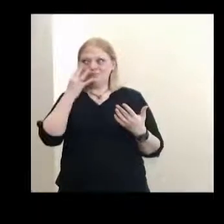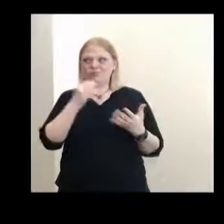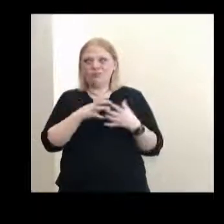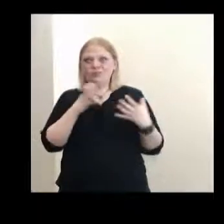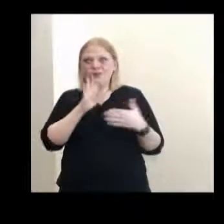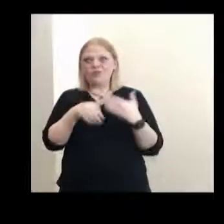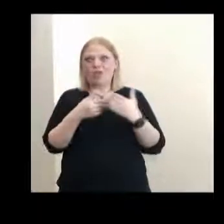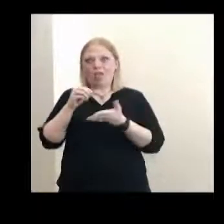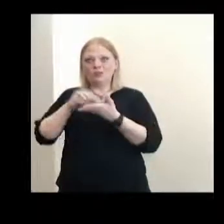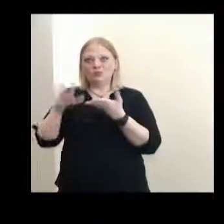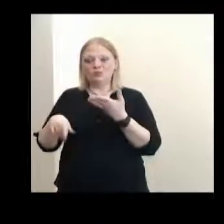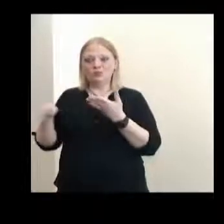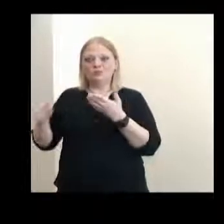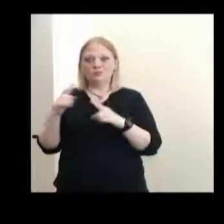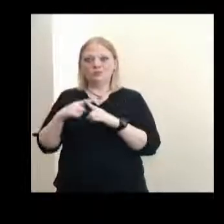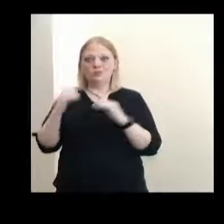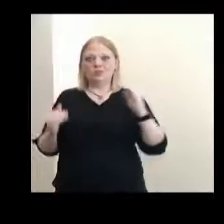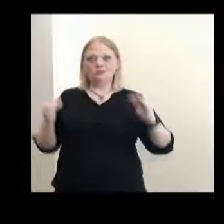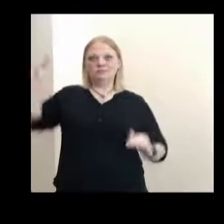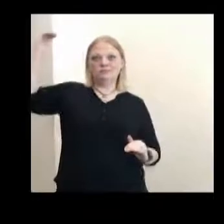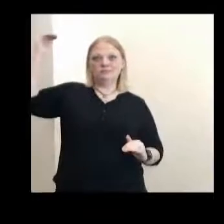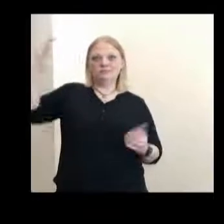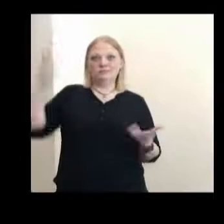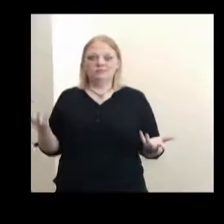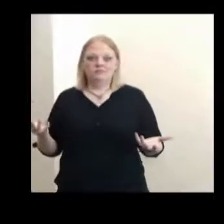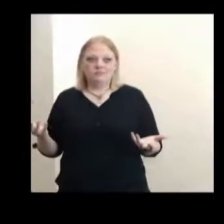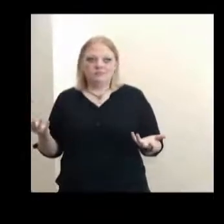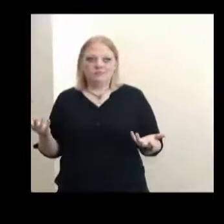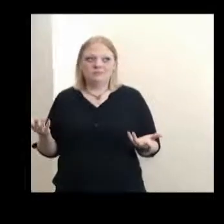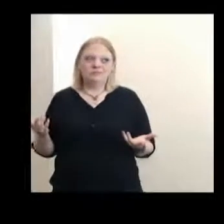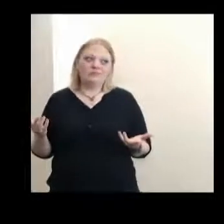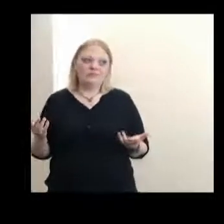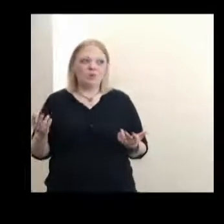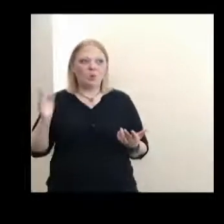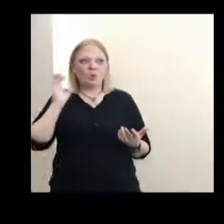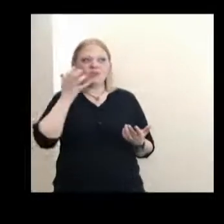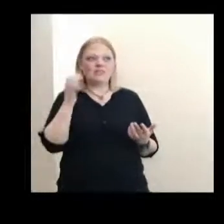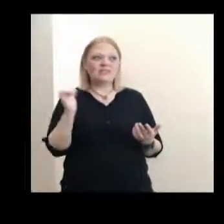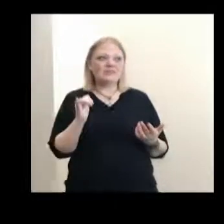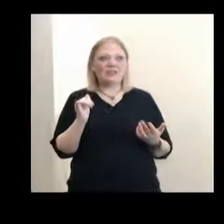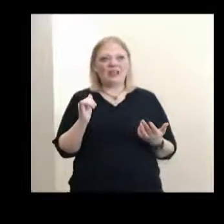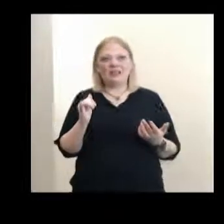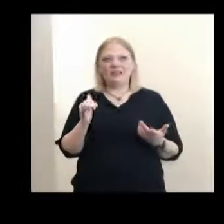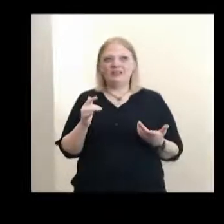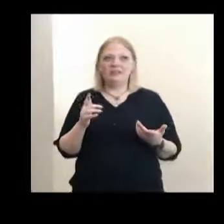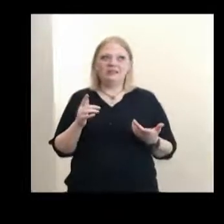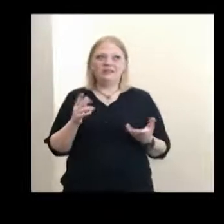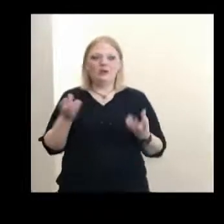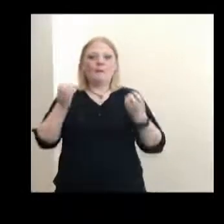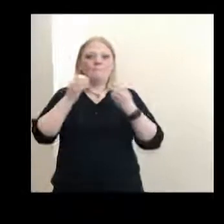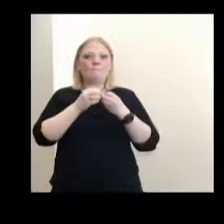being reported as positive from the schools. So it seems like we're seeing more,